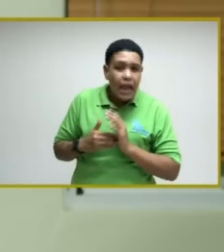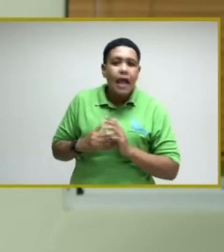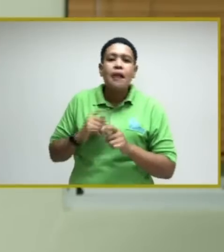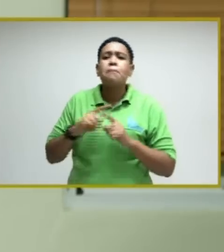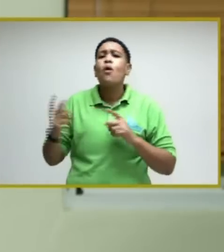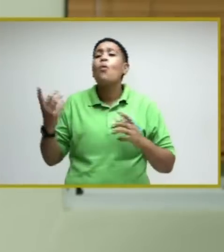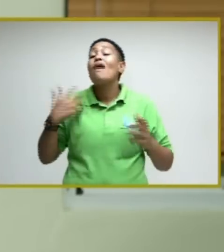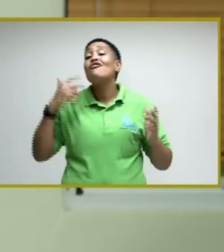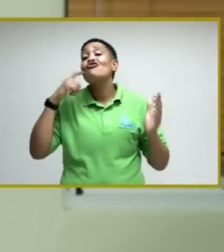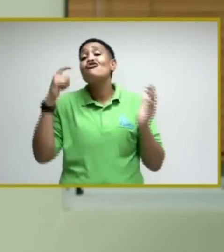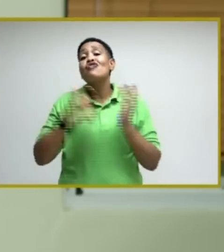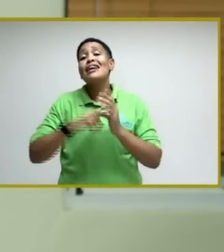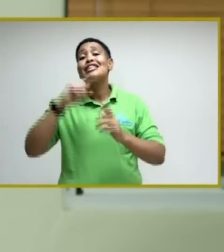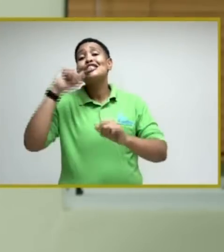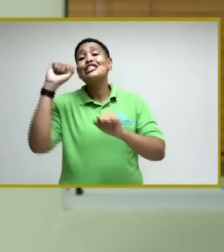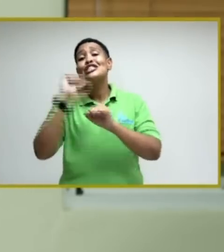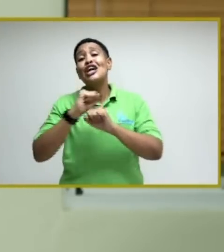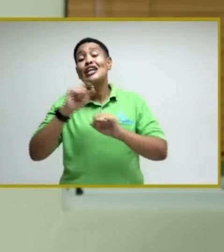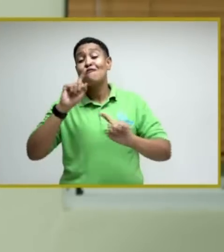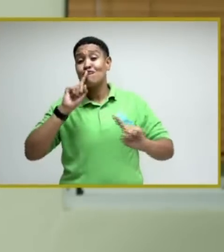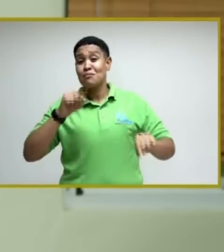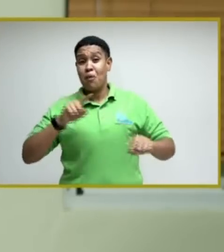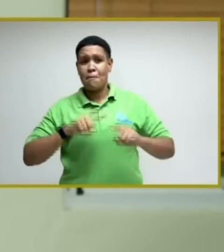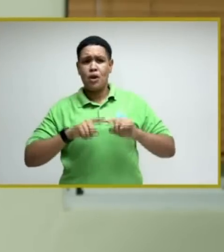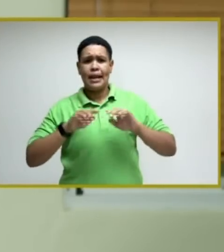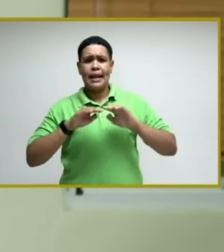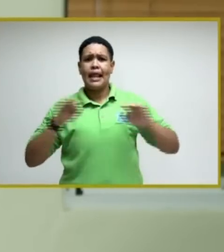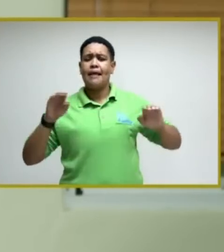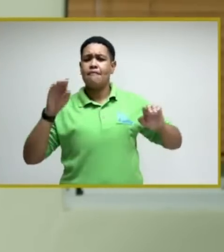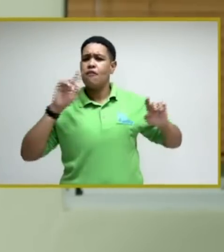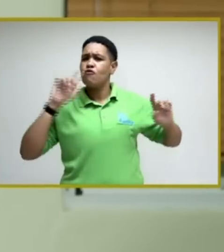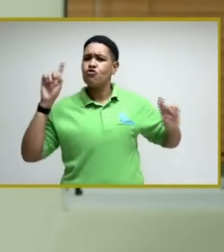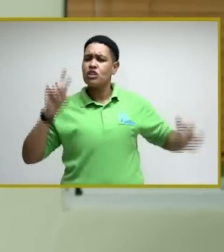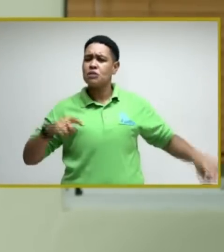response and the level of response is